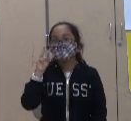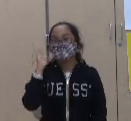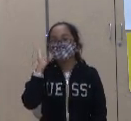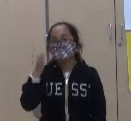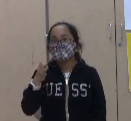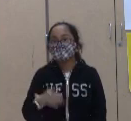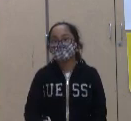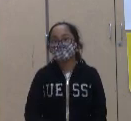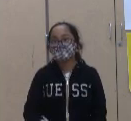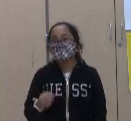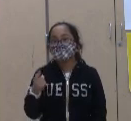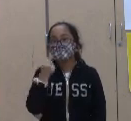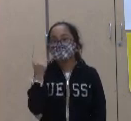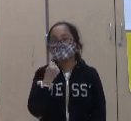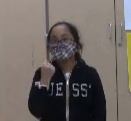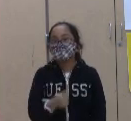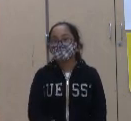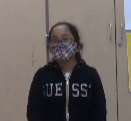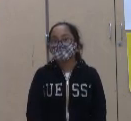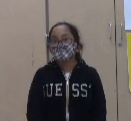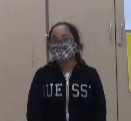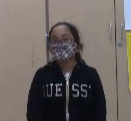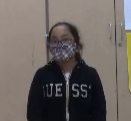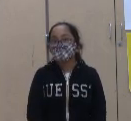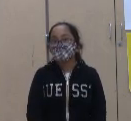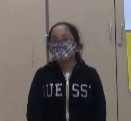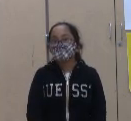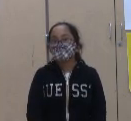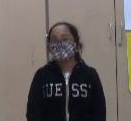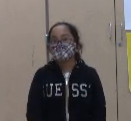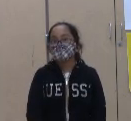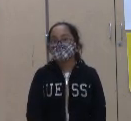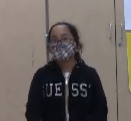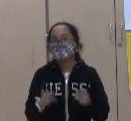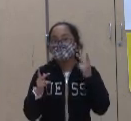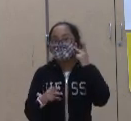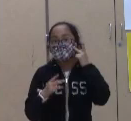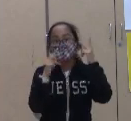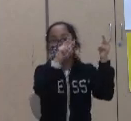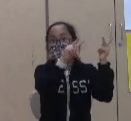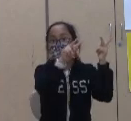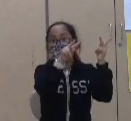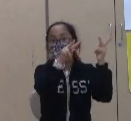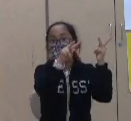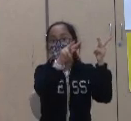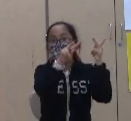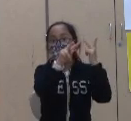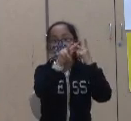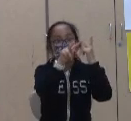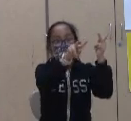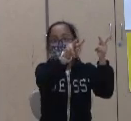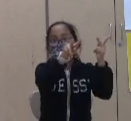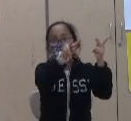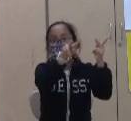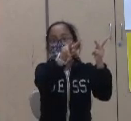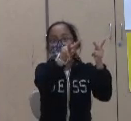ad from the early 1930s of doctors actually encouraging people to smoke. At the bottom, we can see that they recommend it for a